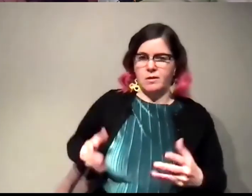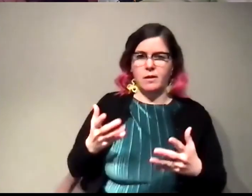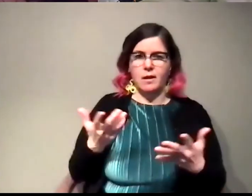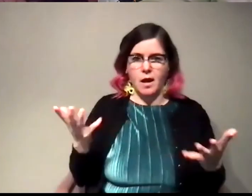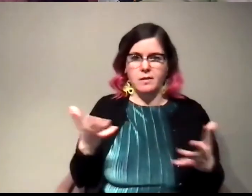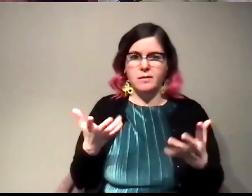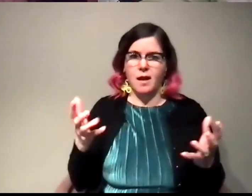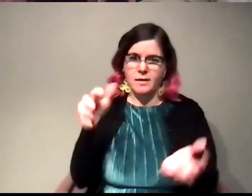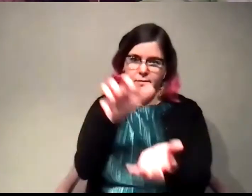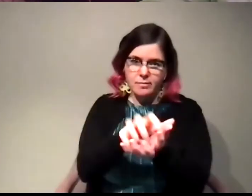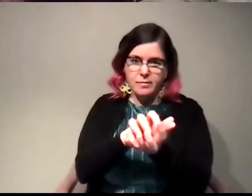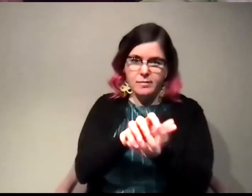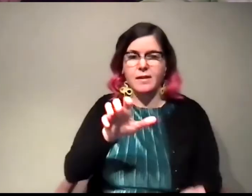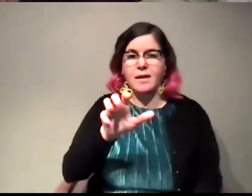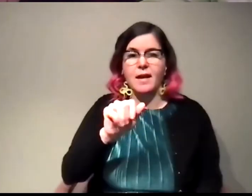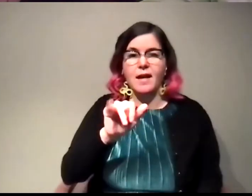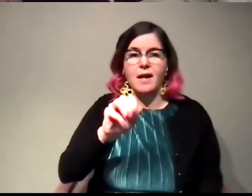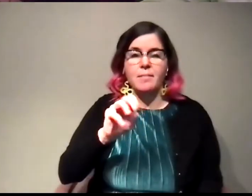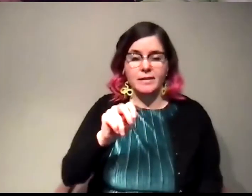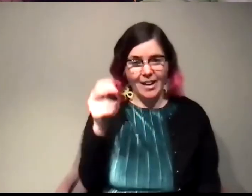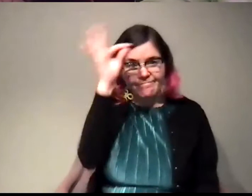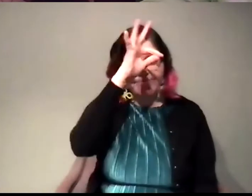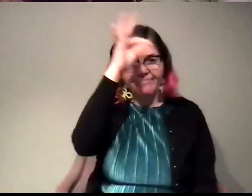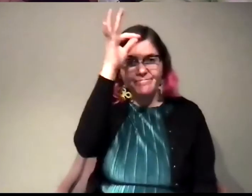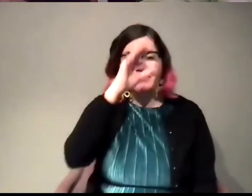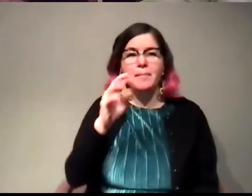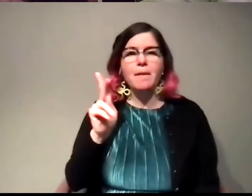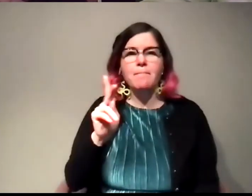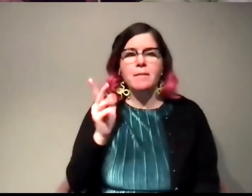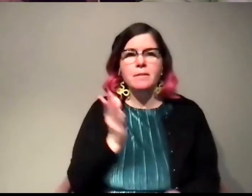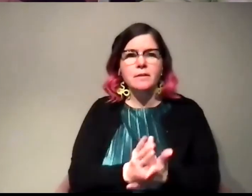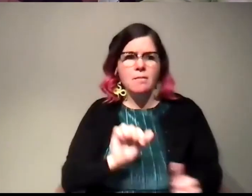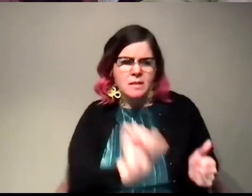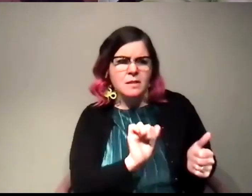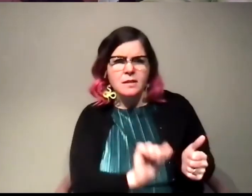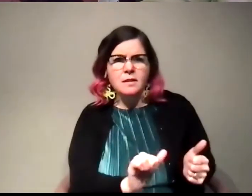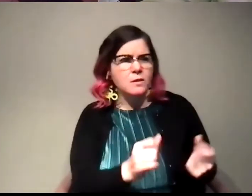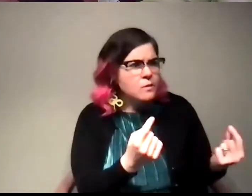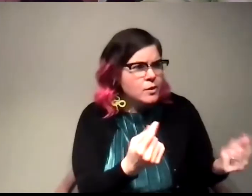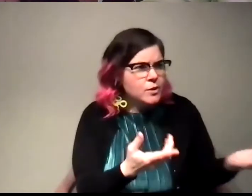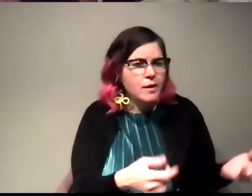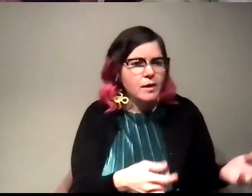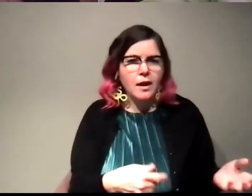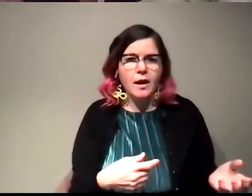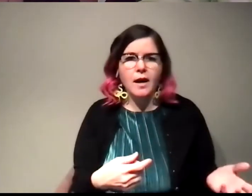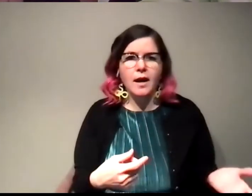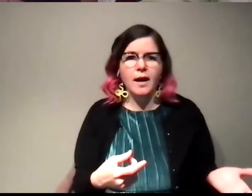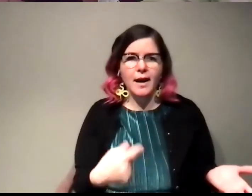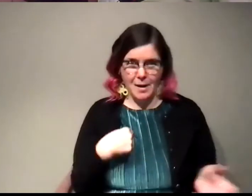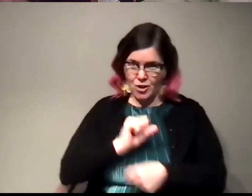crocodiles and caimans that I didn't know about. So there were people stopping and like honking their car horns and be like, what are you doing in there? I was like, I'm